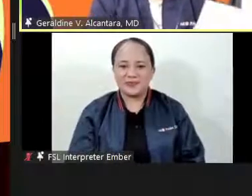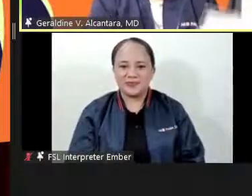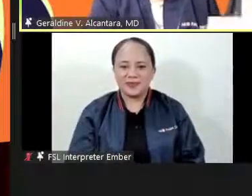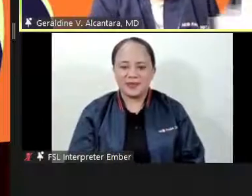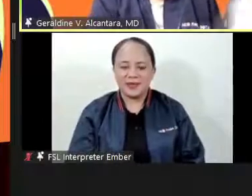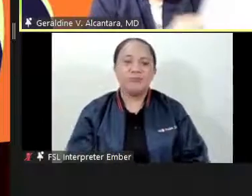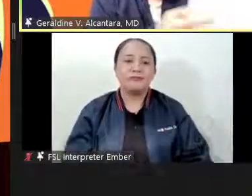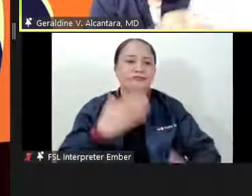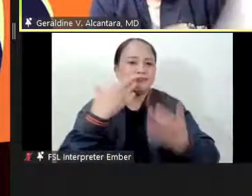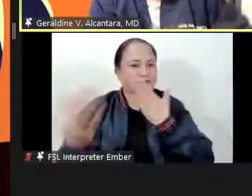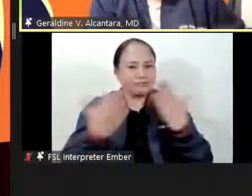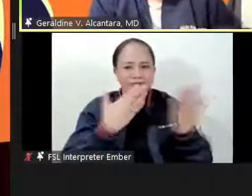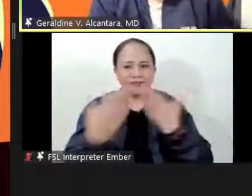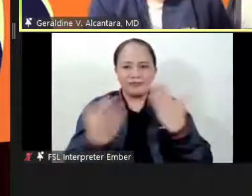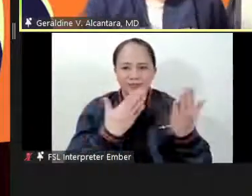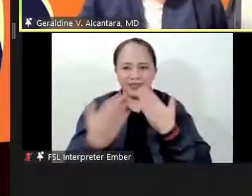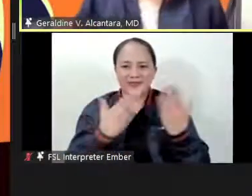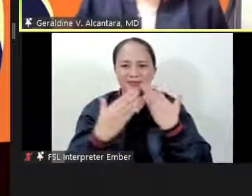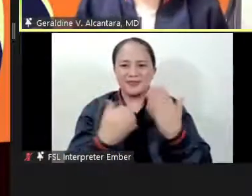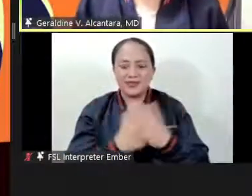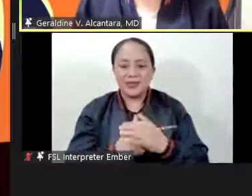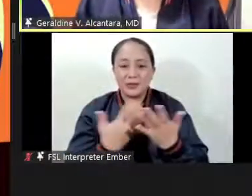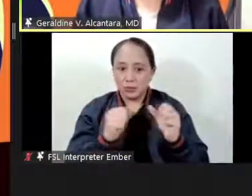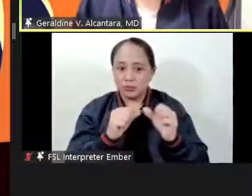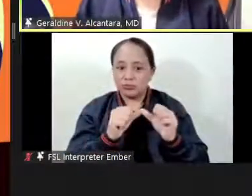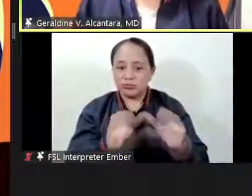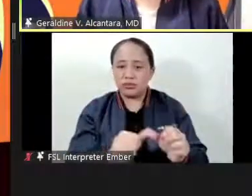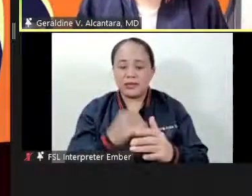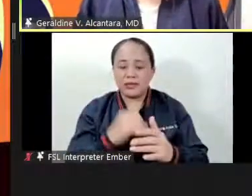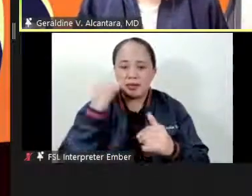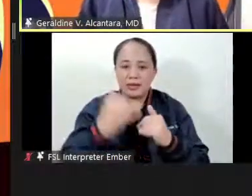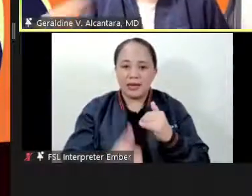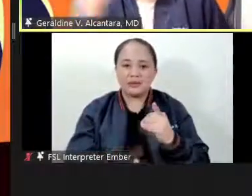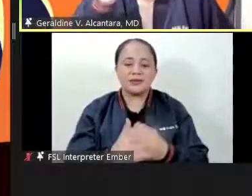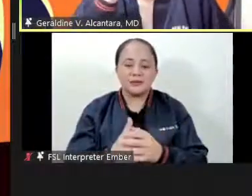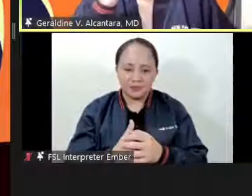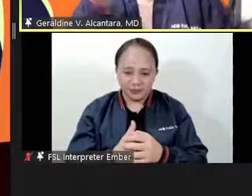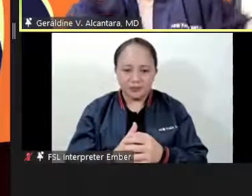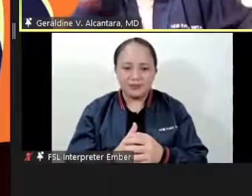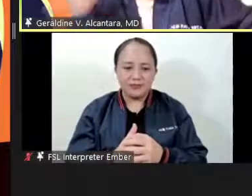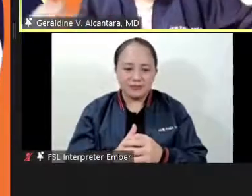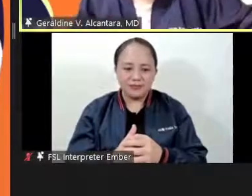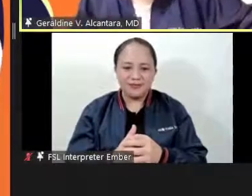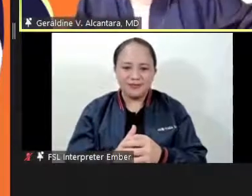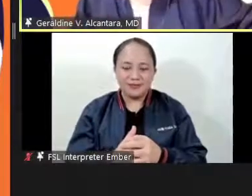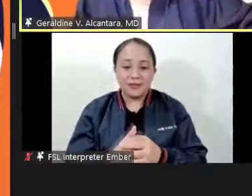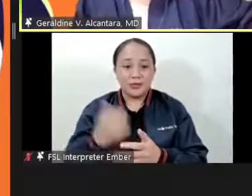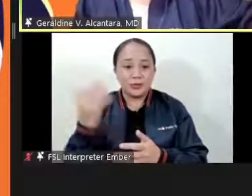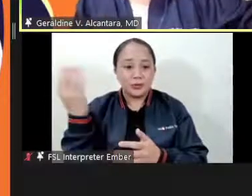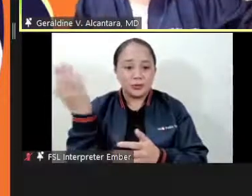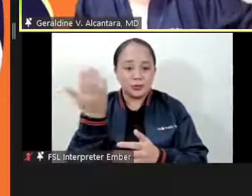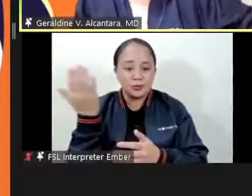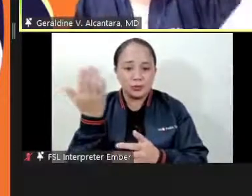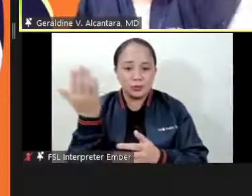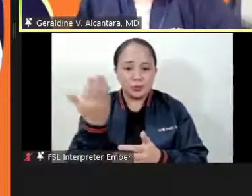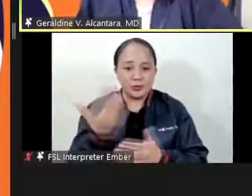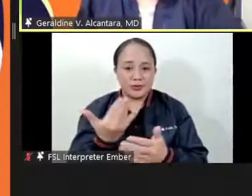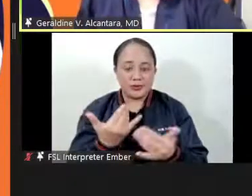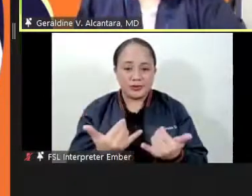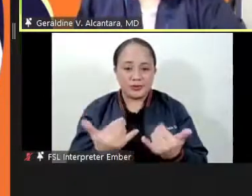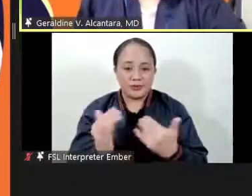Thank you, and we go on to the last but not the least speaker for this